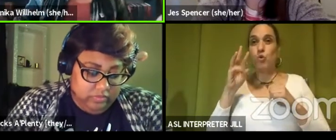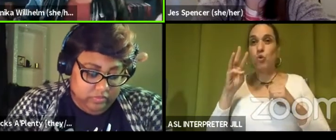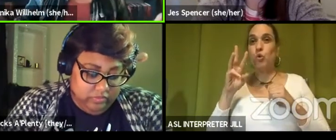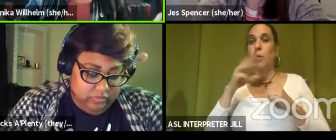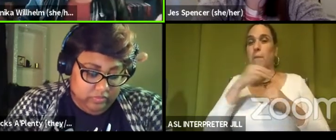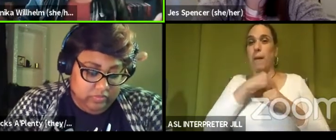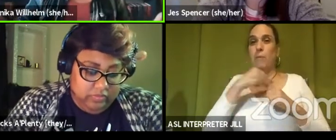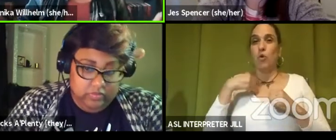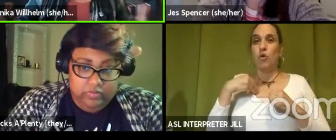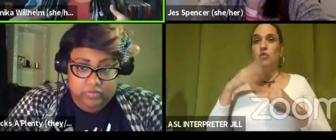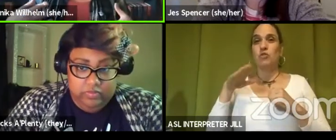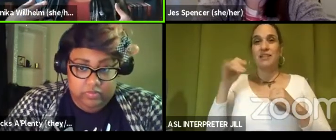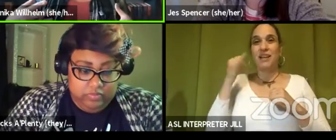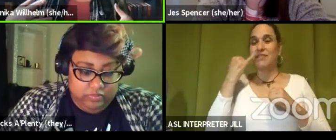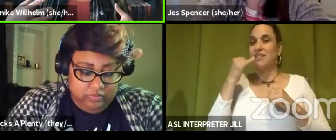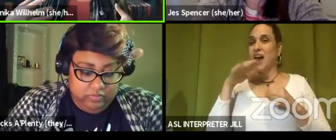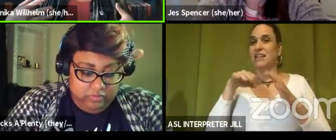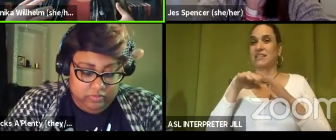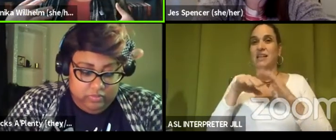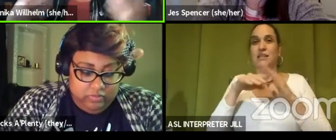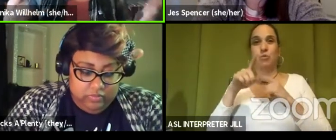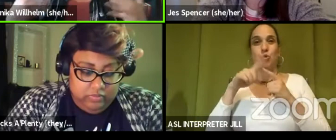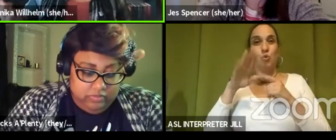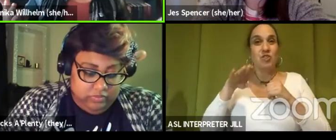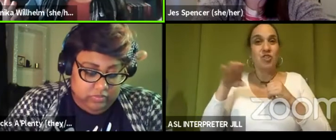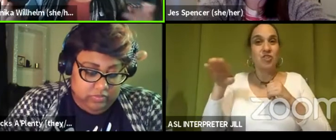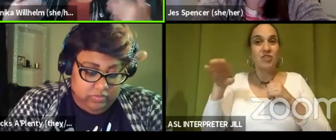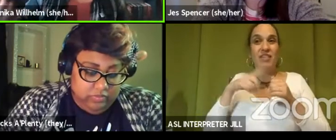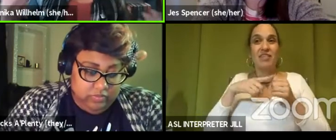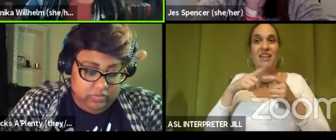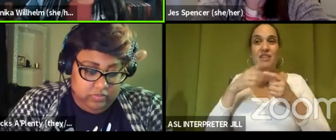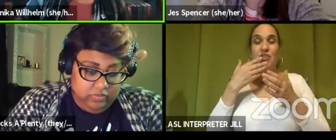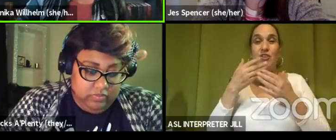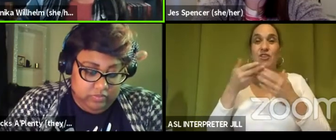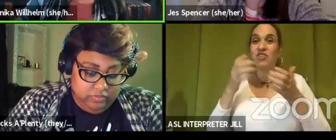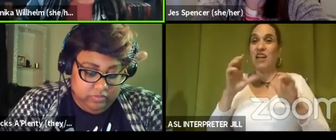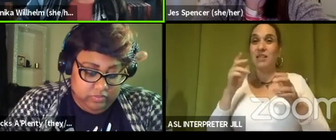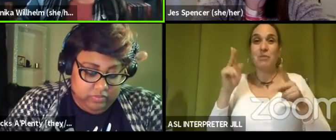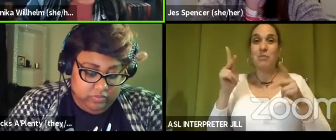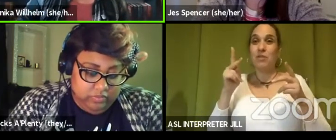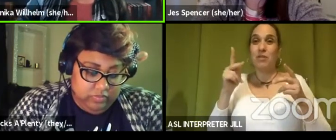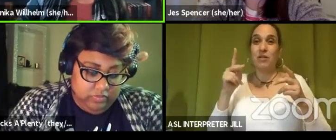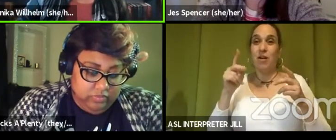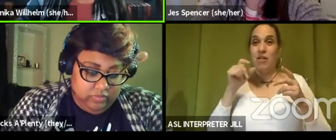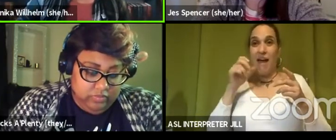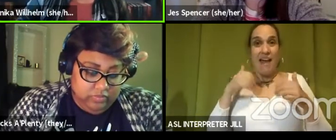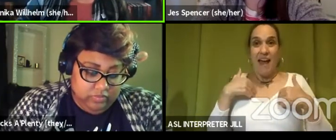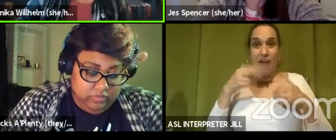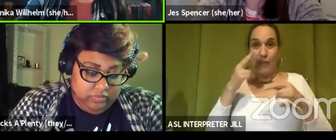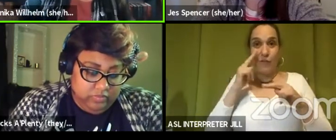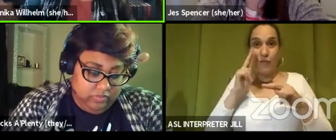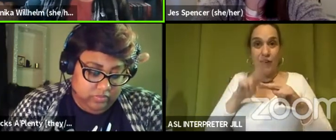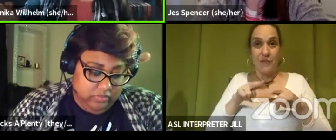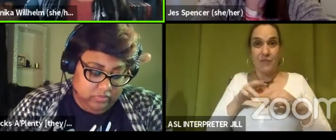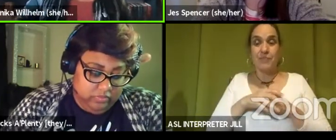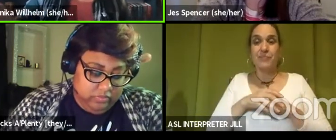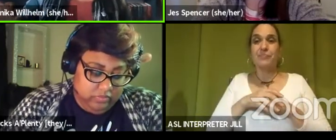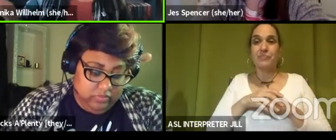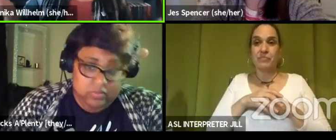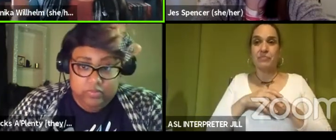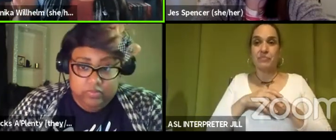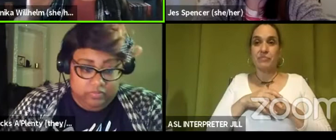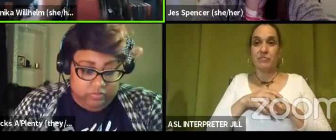actually accessible to children, like there's a good chance people aren't having fun doing what they're doing. And